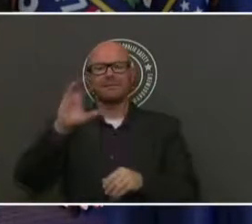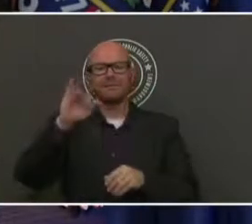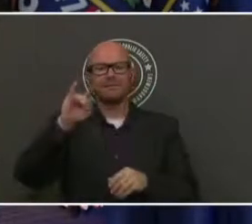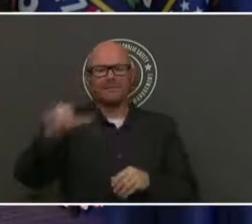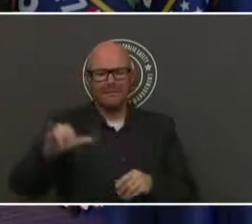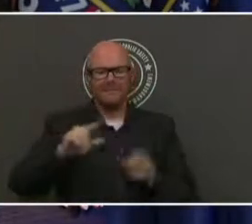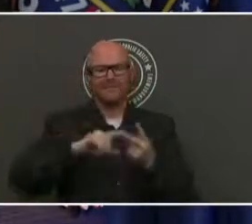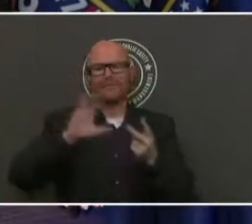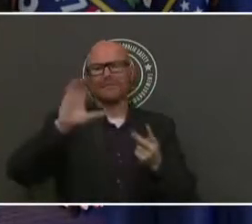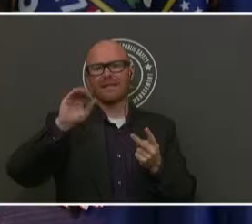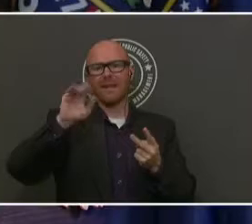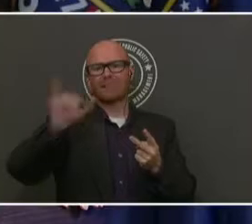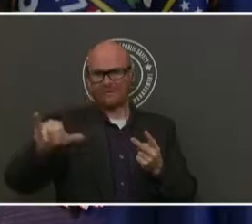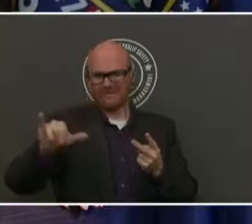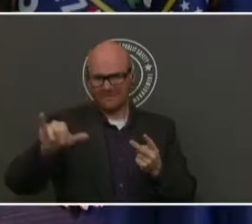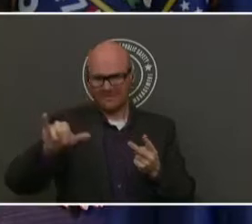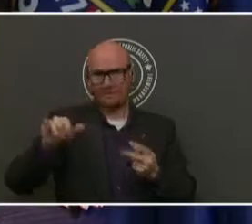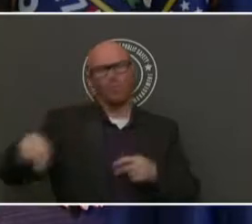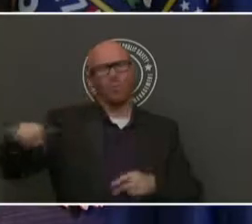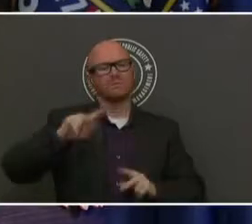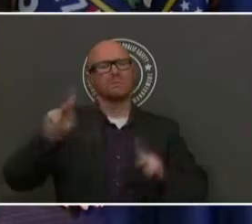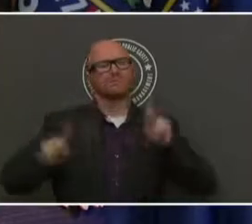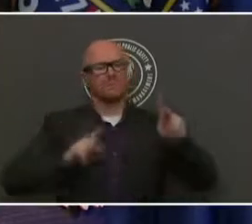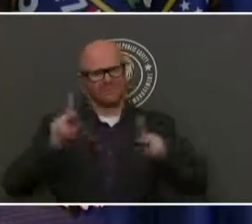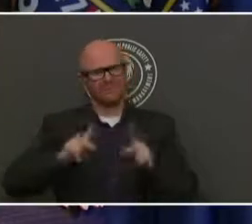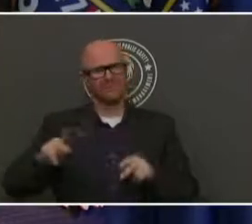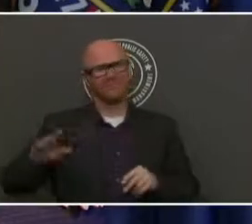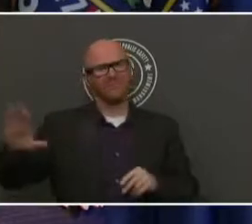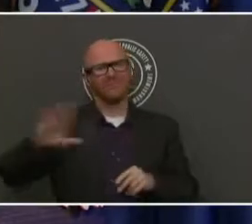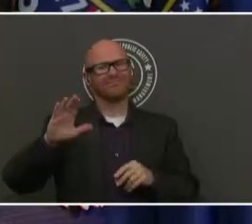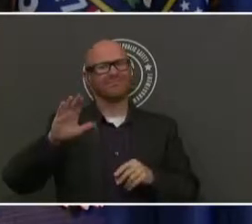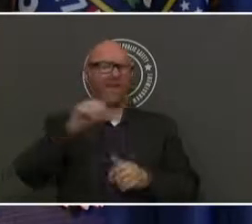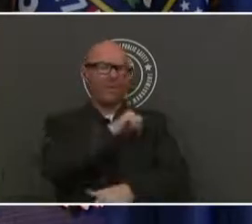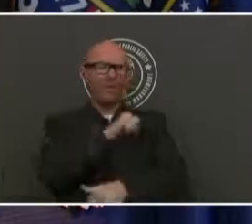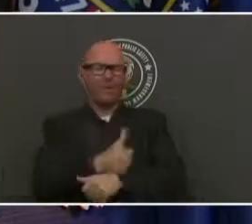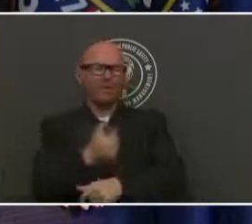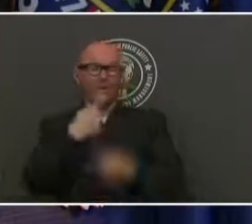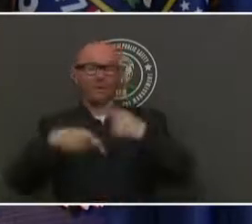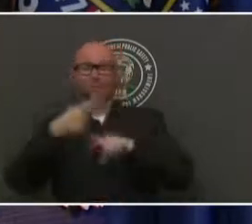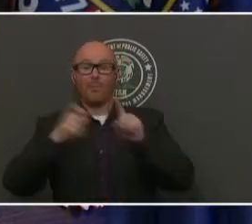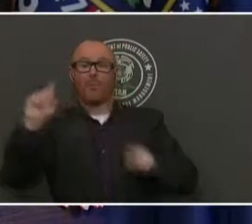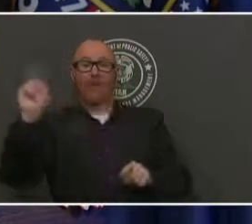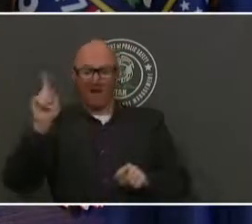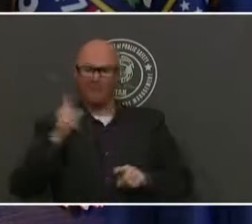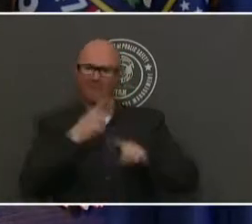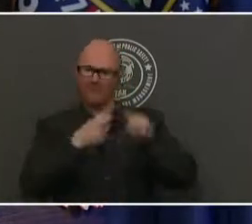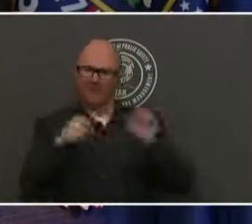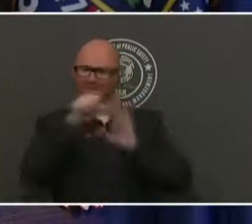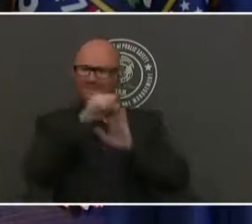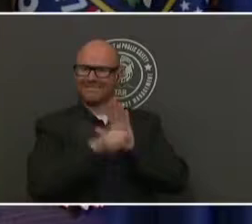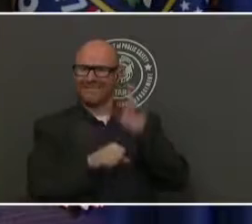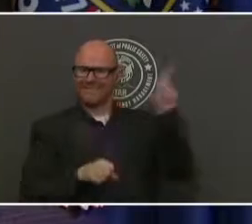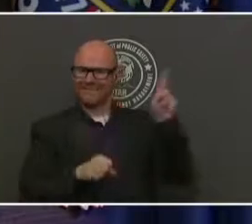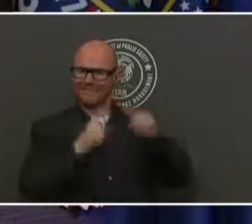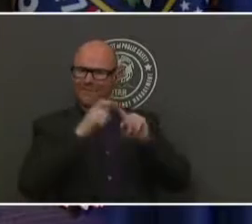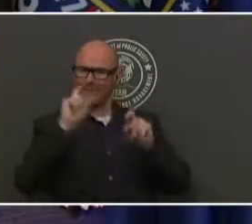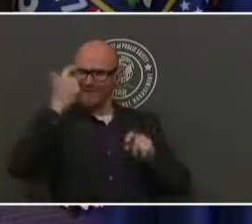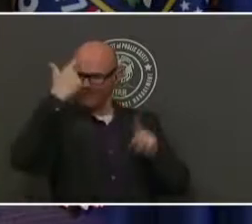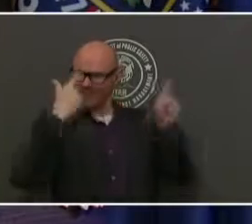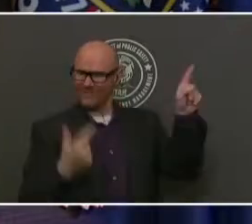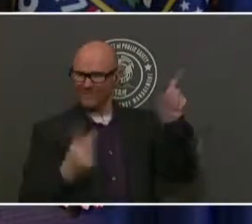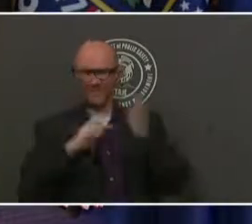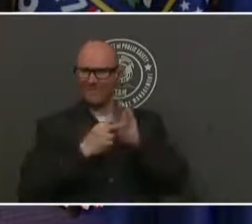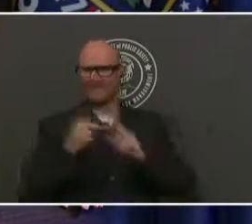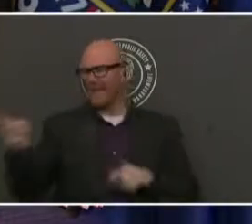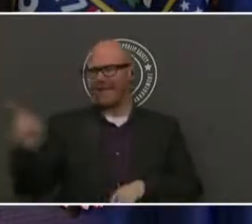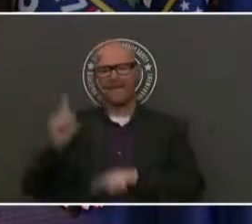cities, their legal authority actually comes from the state. It's not the other way around.